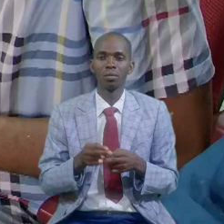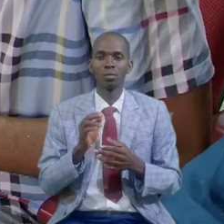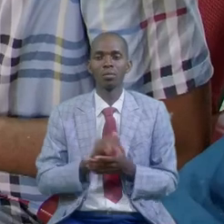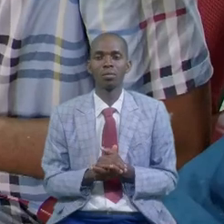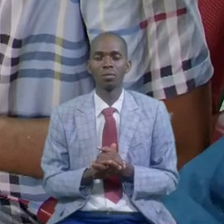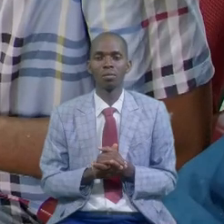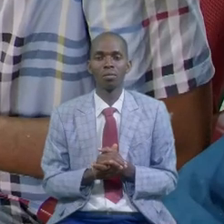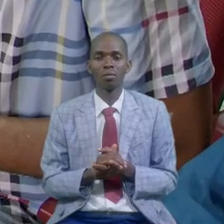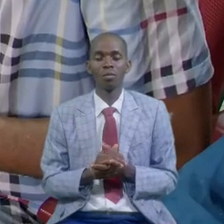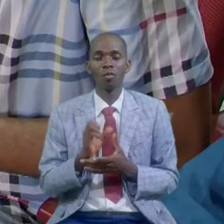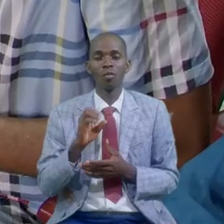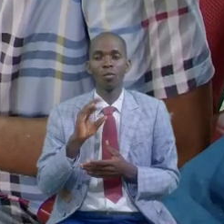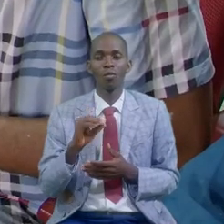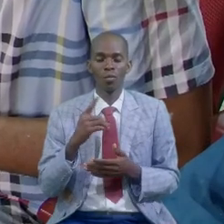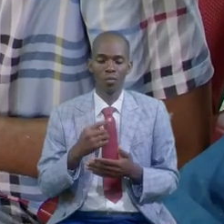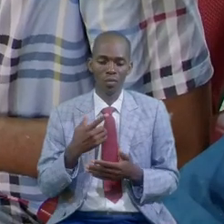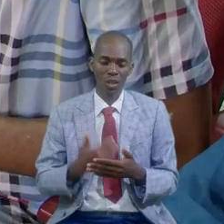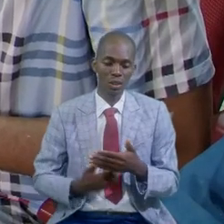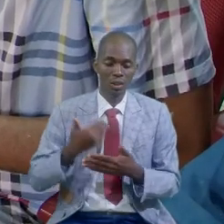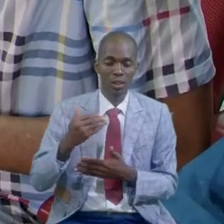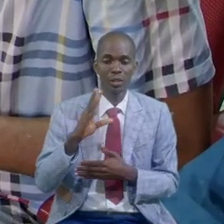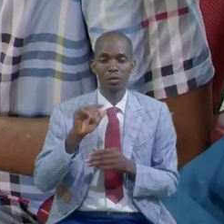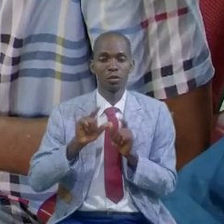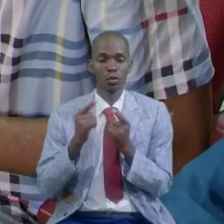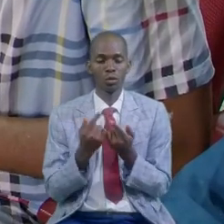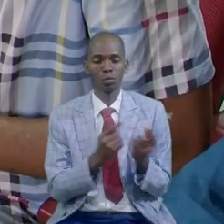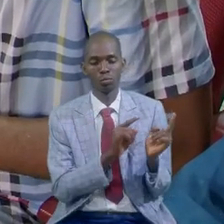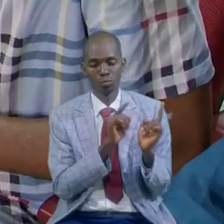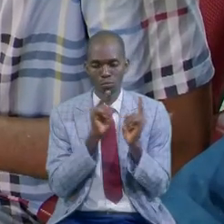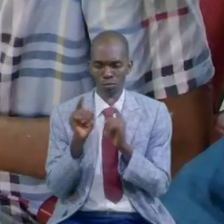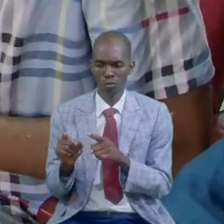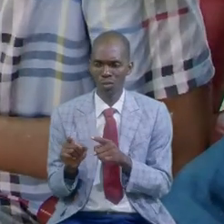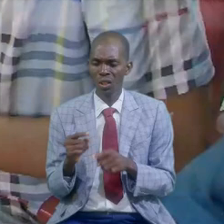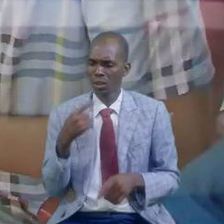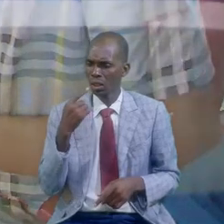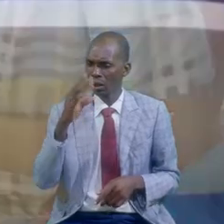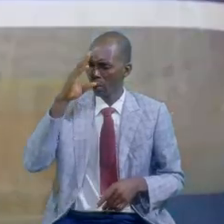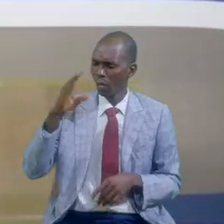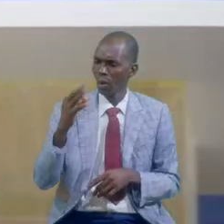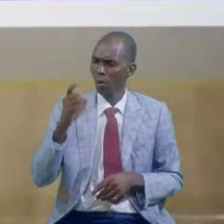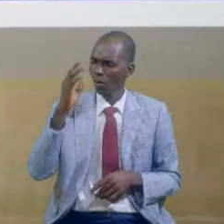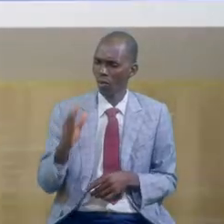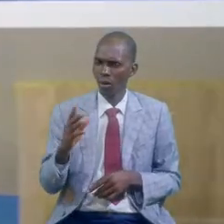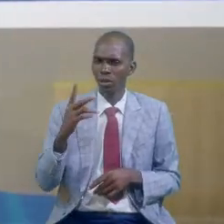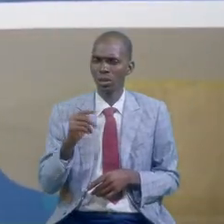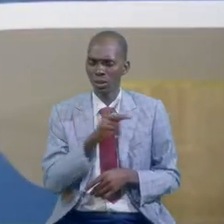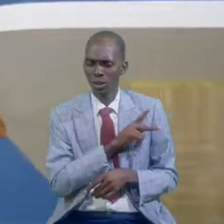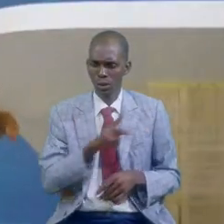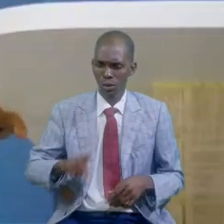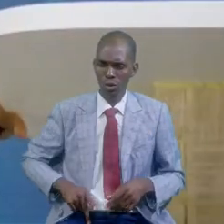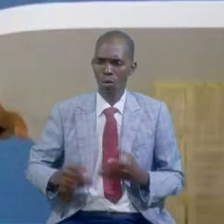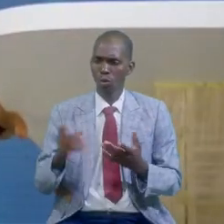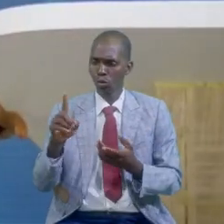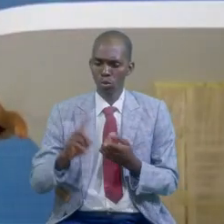the next came. I said, man of God, the king wants you to come